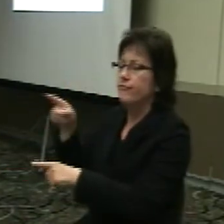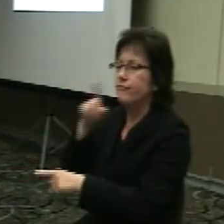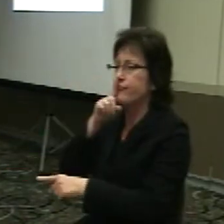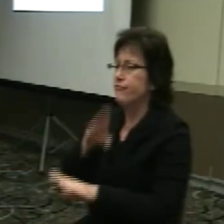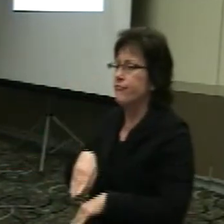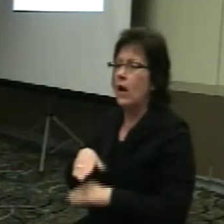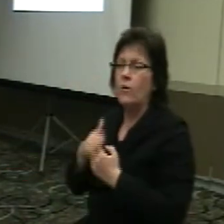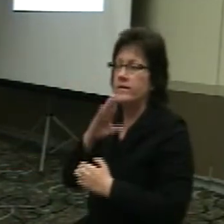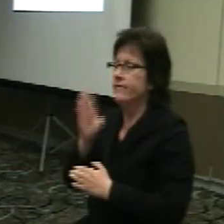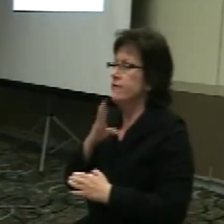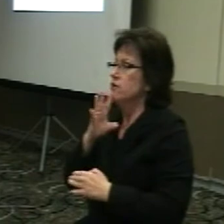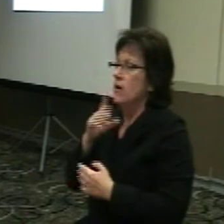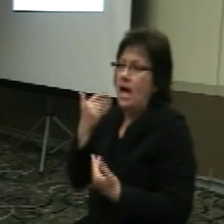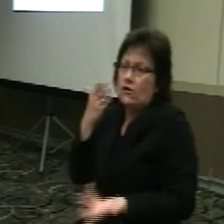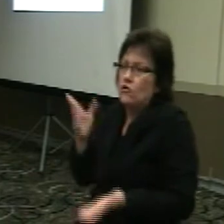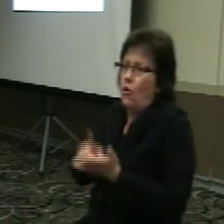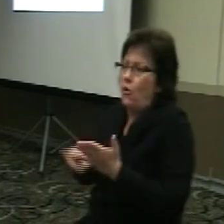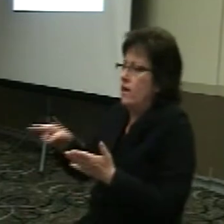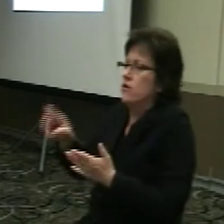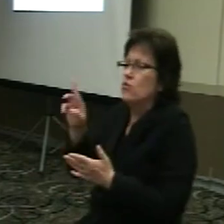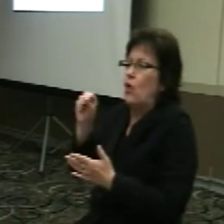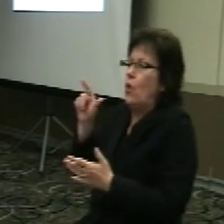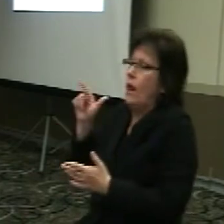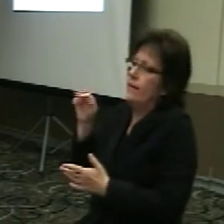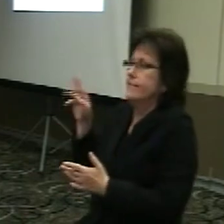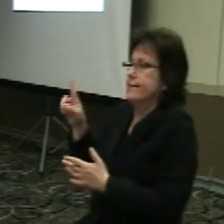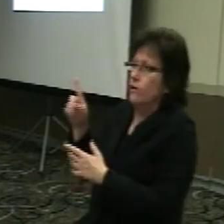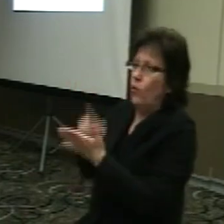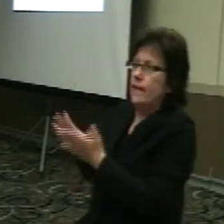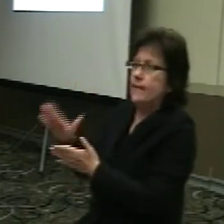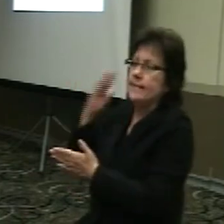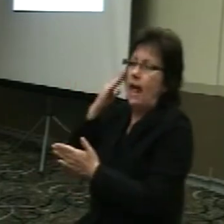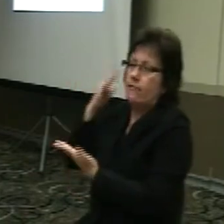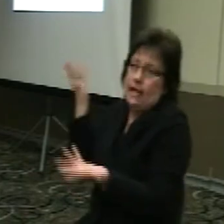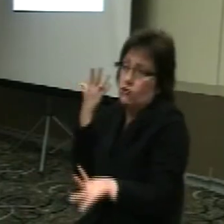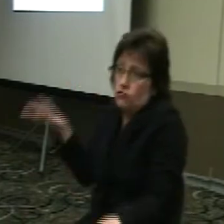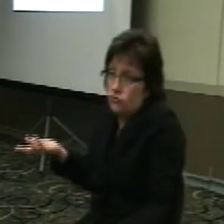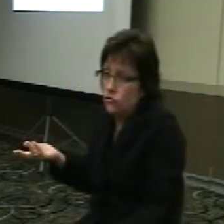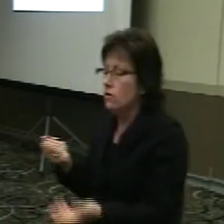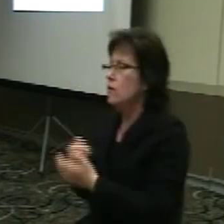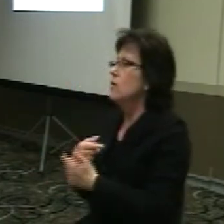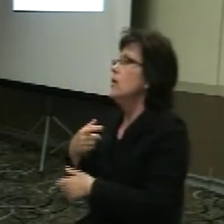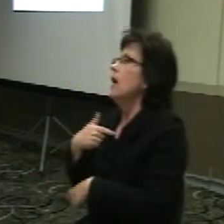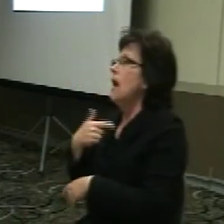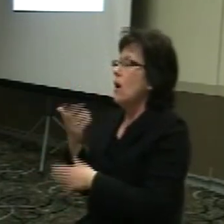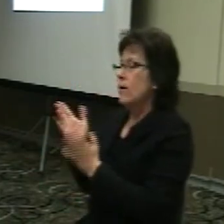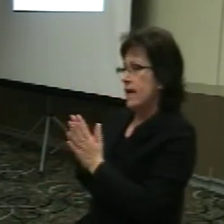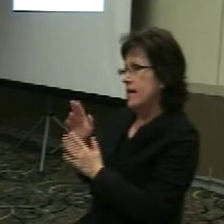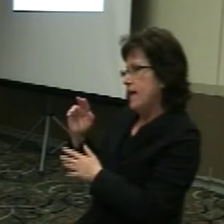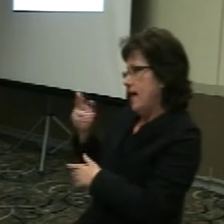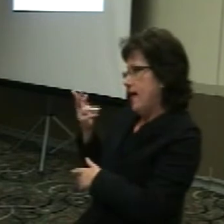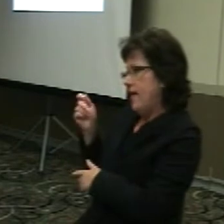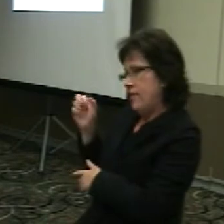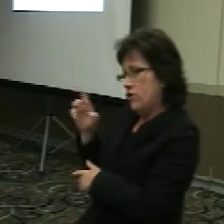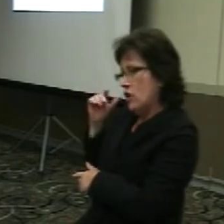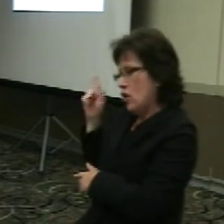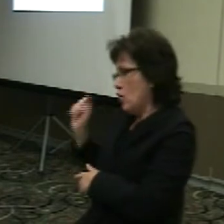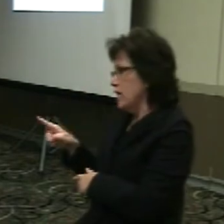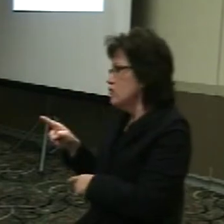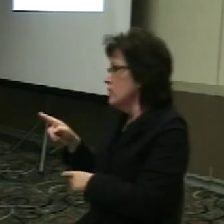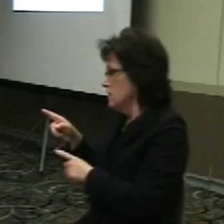talks. I got no idea what Roland knows. I had one kid where the only thing I could start off with was I'd ask Heather a question, Heather would answer, and I would